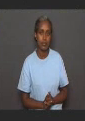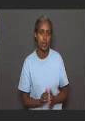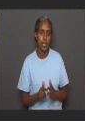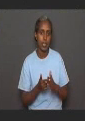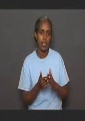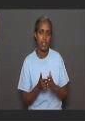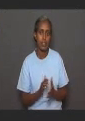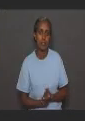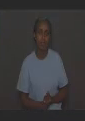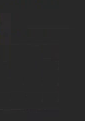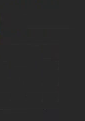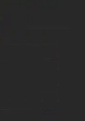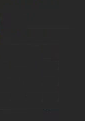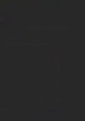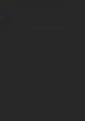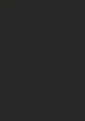Begin.